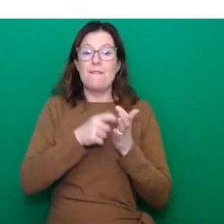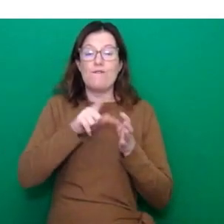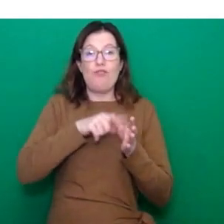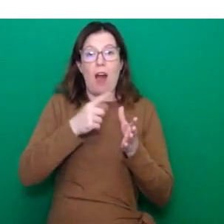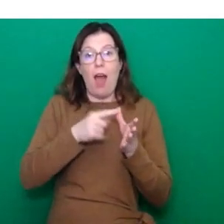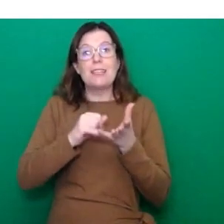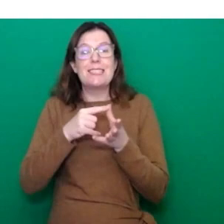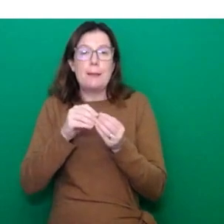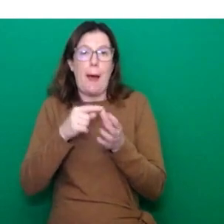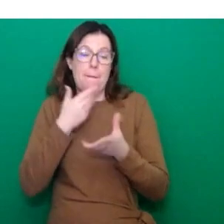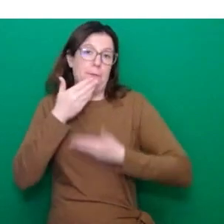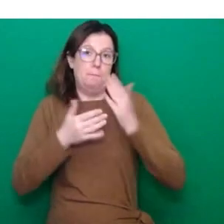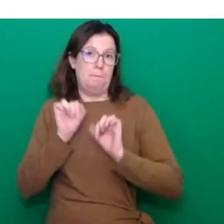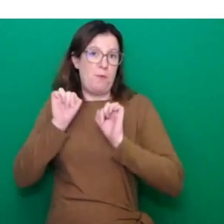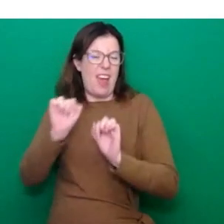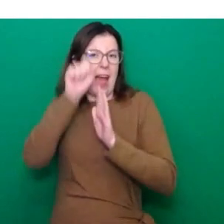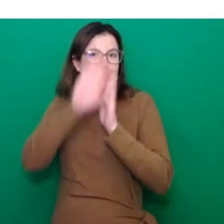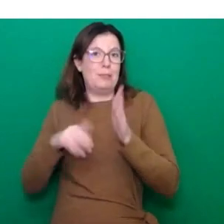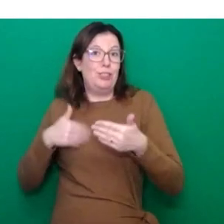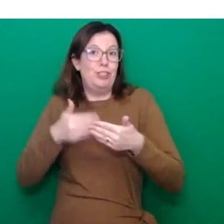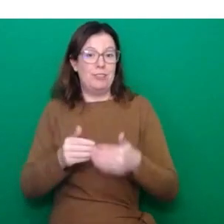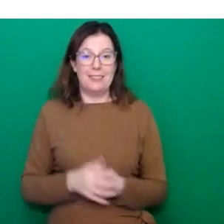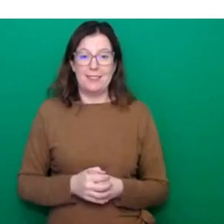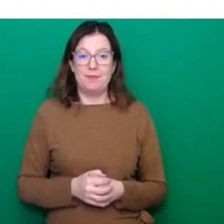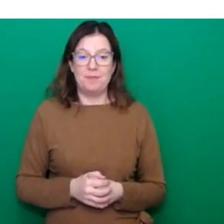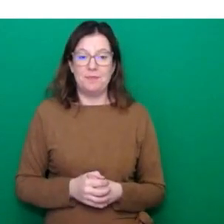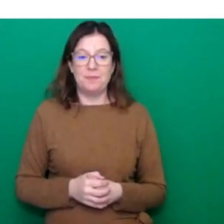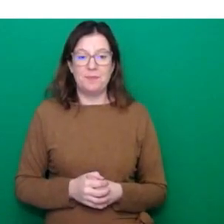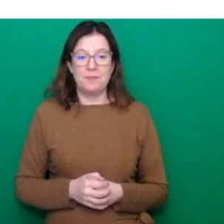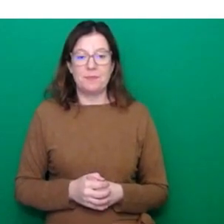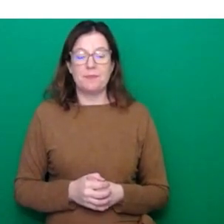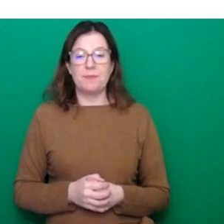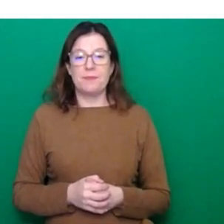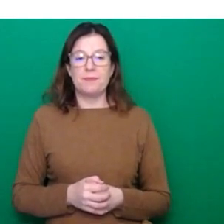going to tell us about their experiences of working into this role. So over to them.